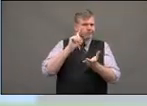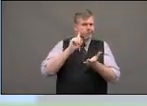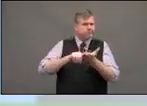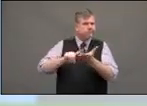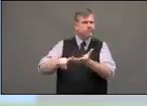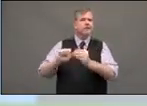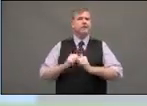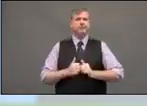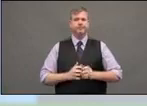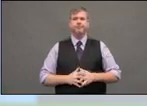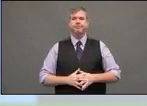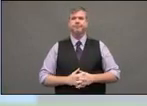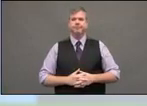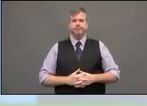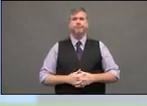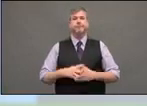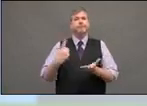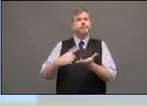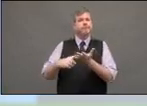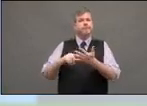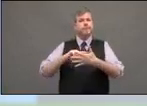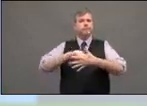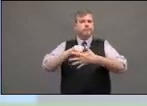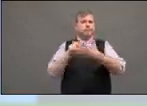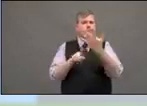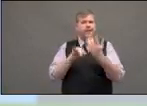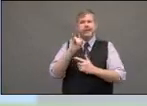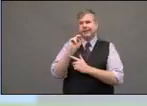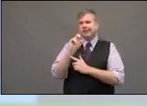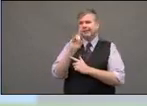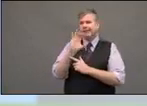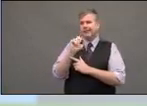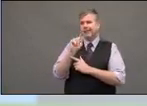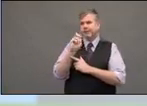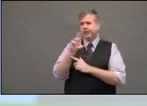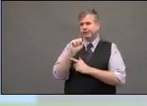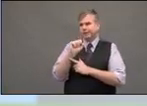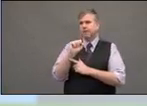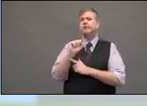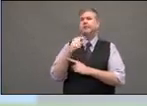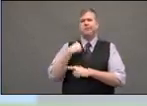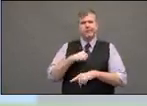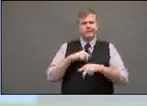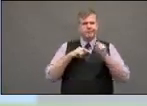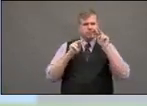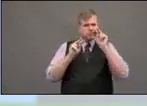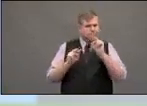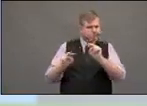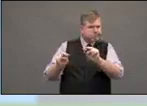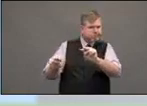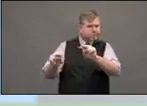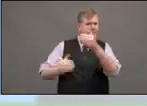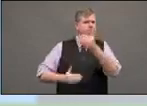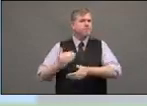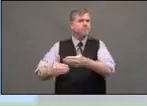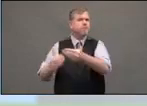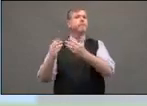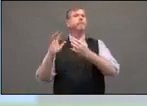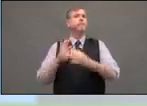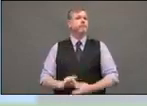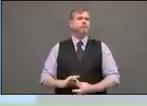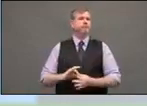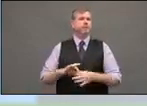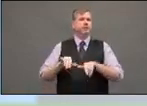to monitor progress associated with the shelter-in-place orders. So what is case investigation, contact tracing? What does it mean for